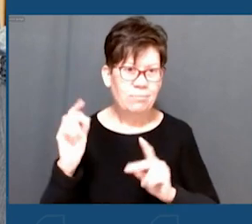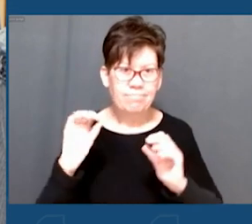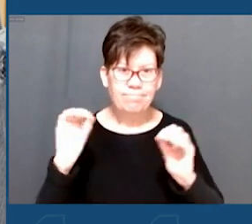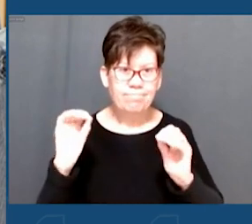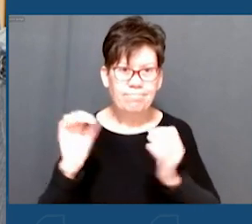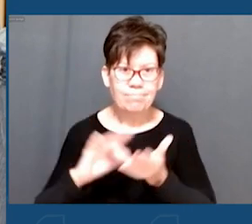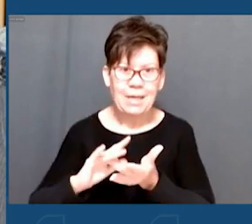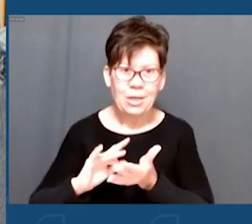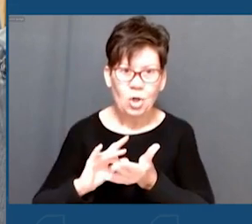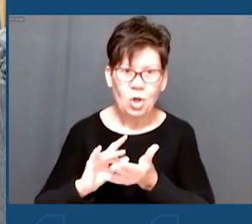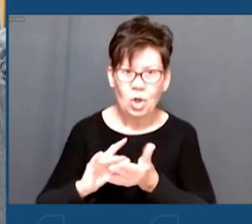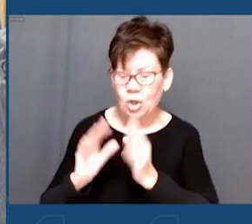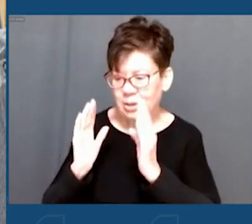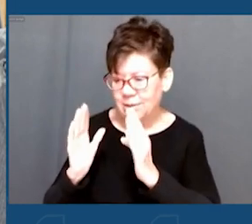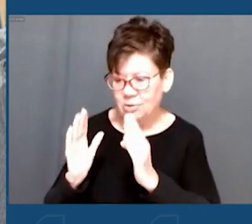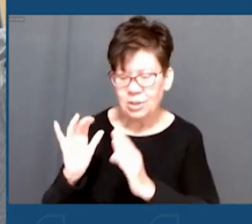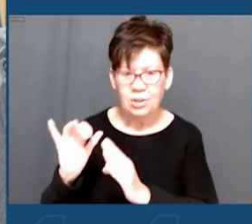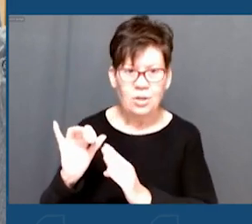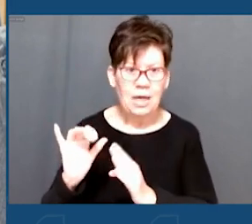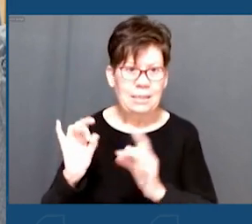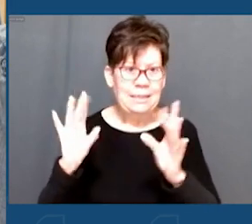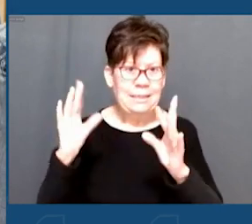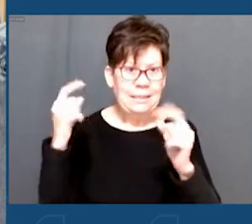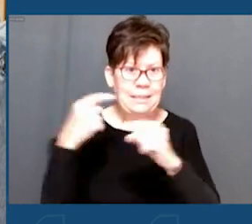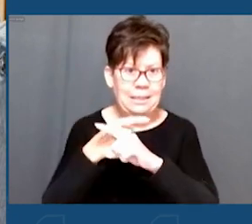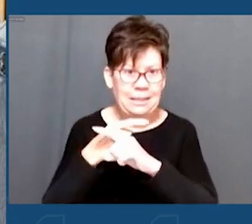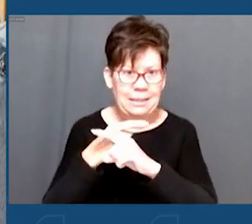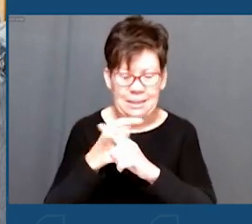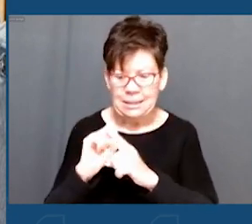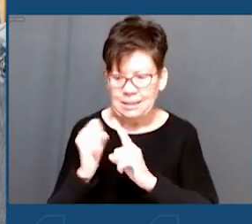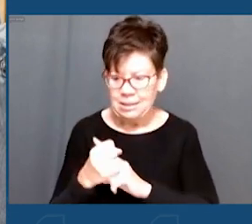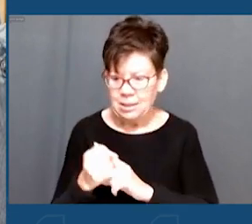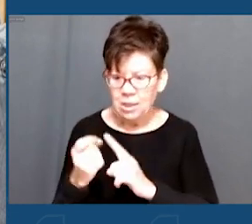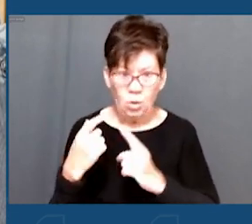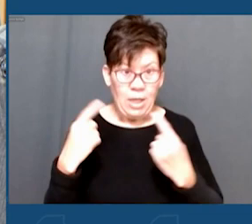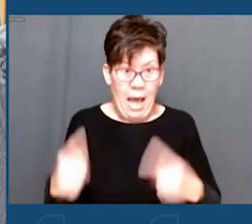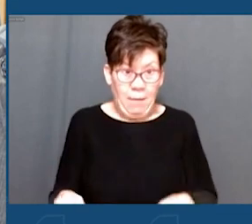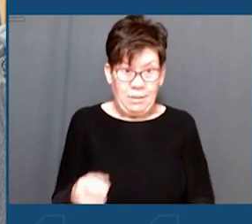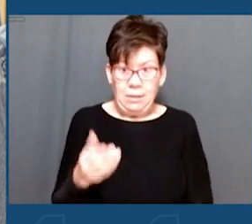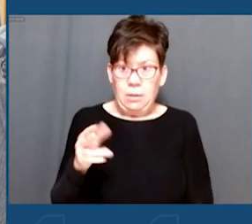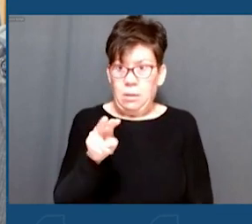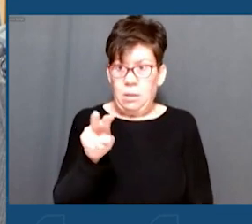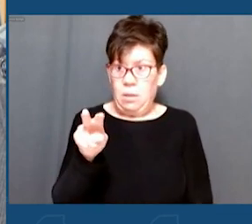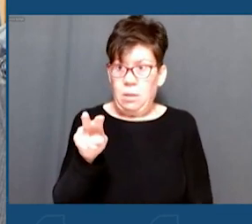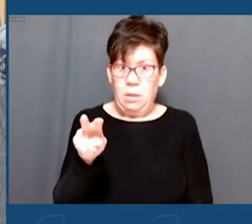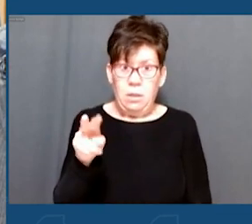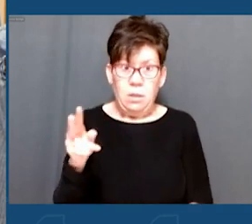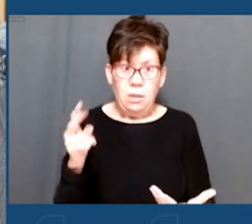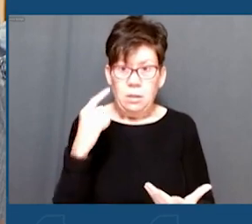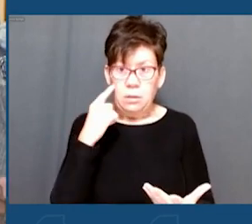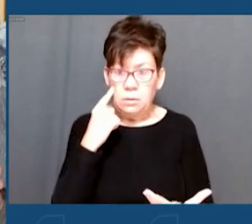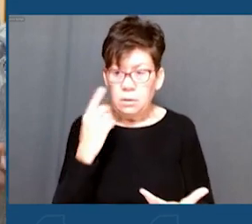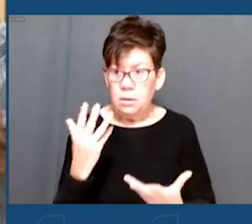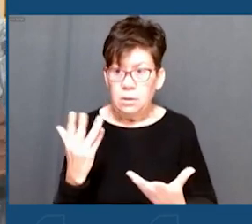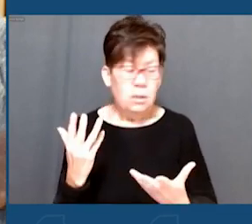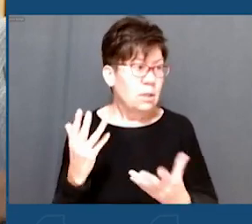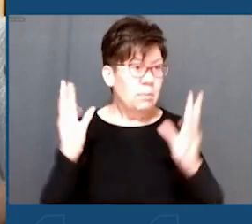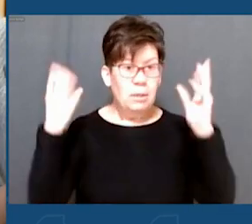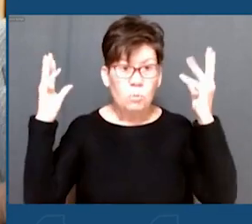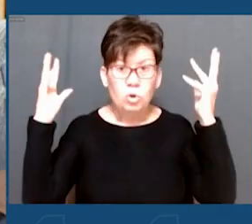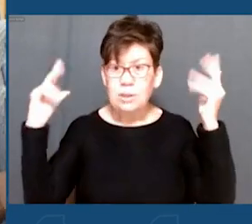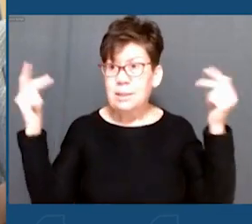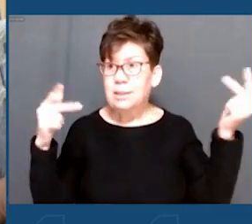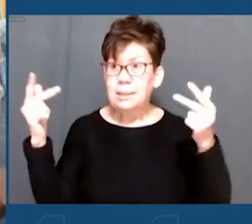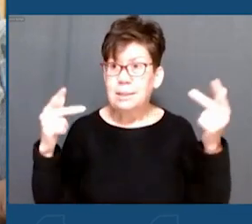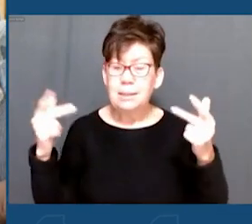again, a crisis situation that unfolds before your eyes, and you realize that life-saving ambulances and emergency